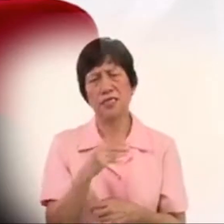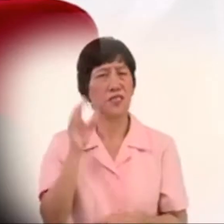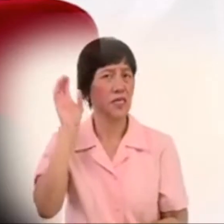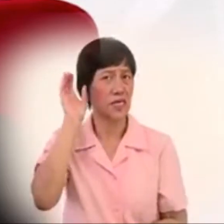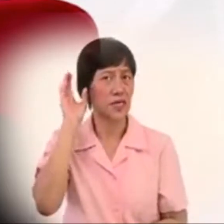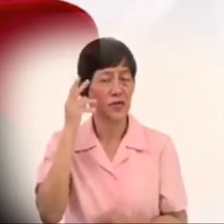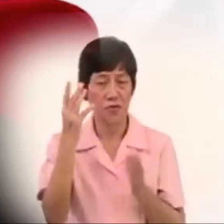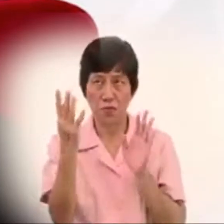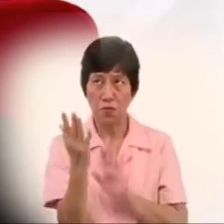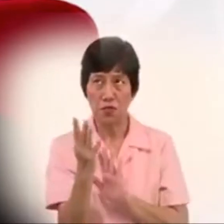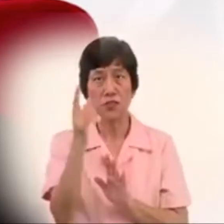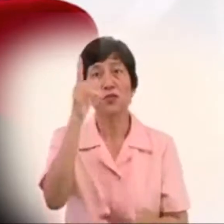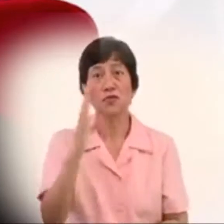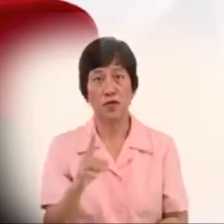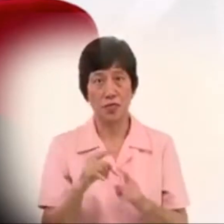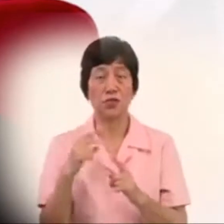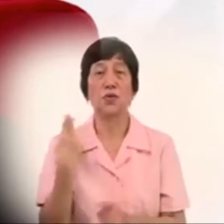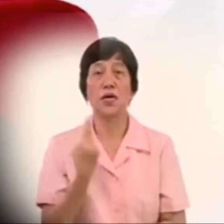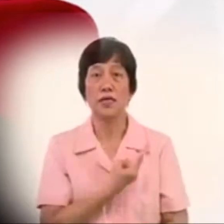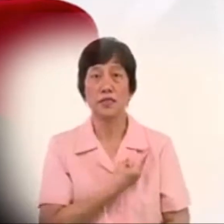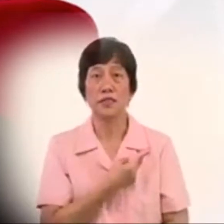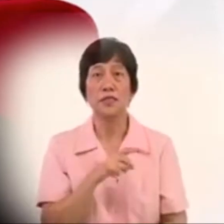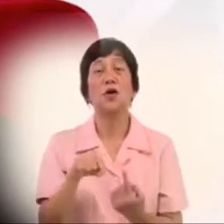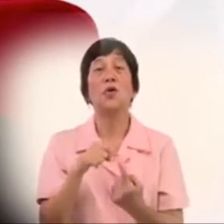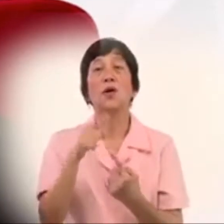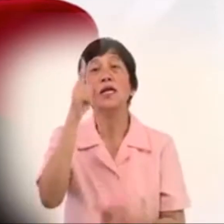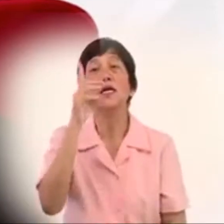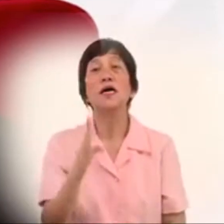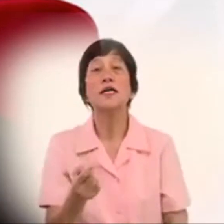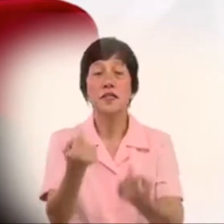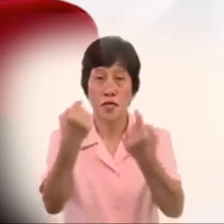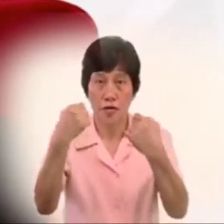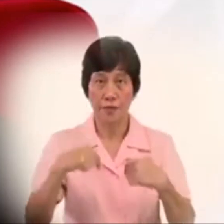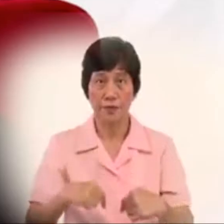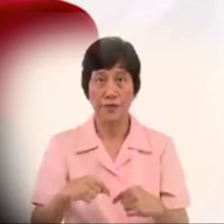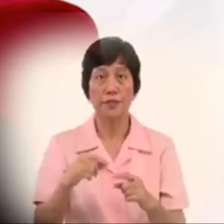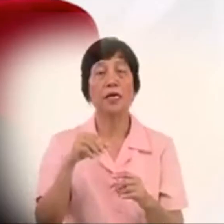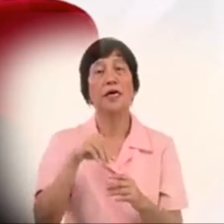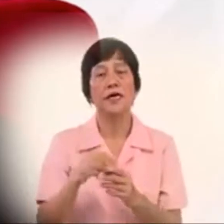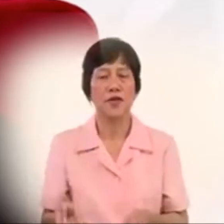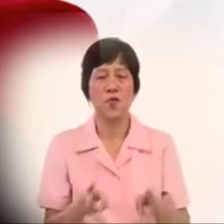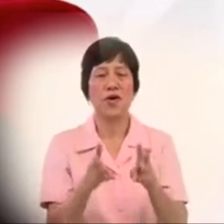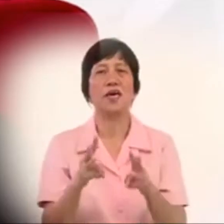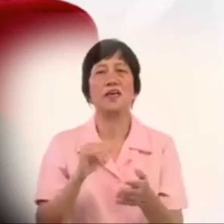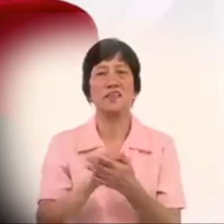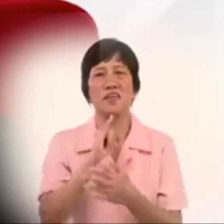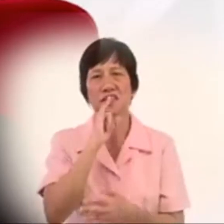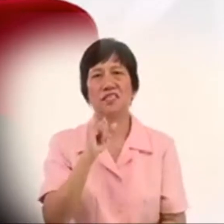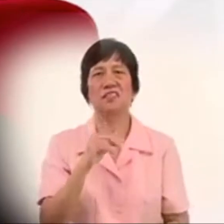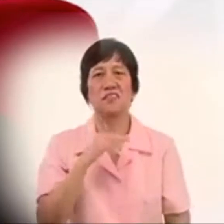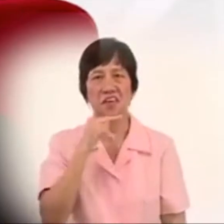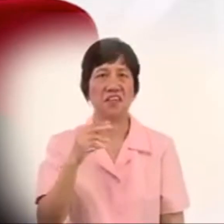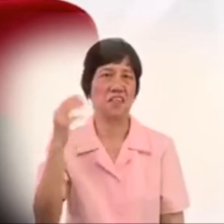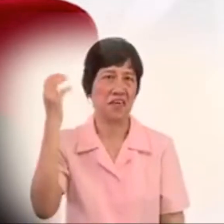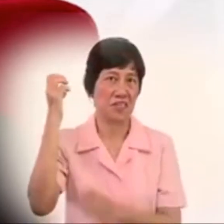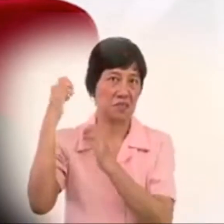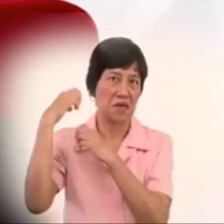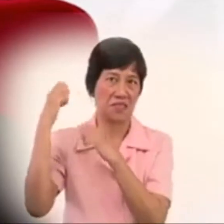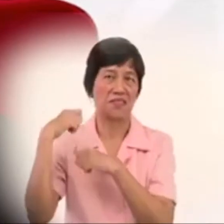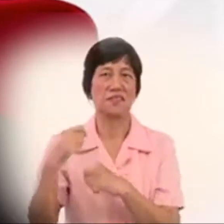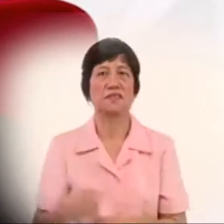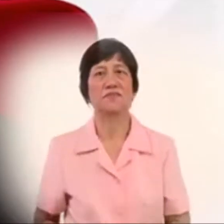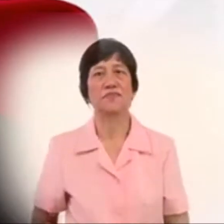the presence of God to us when God comes in a way that is unexpected? In the